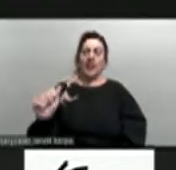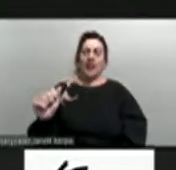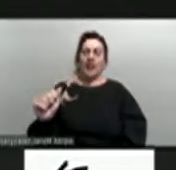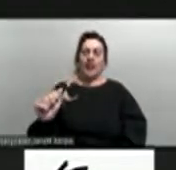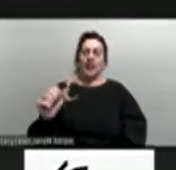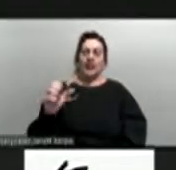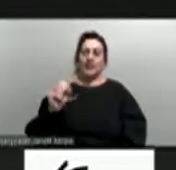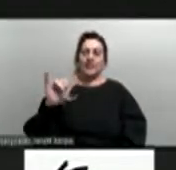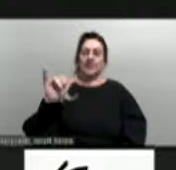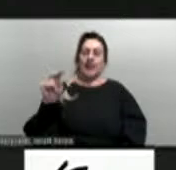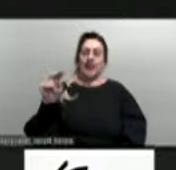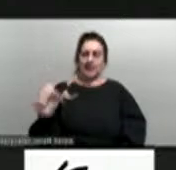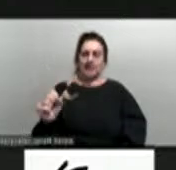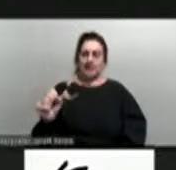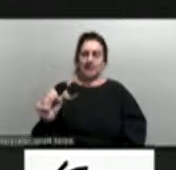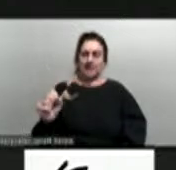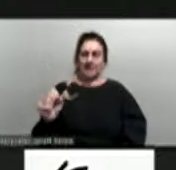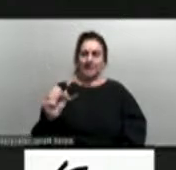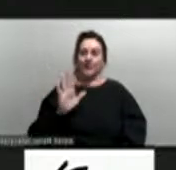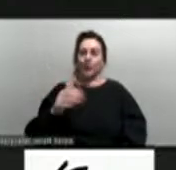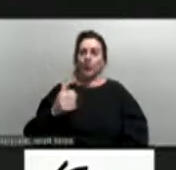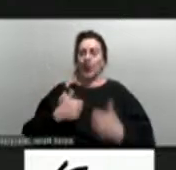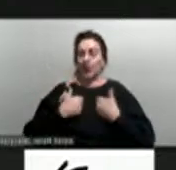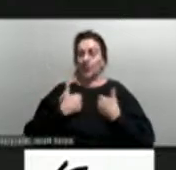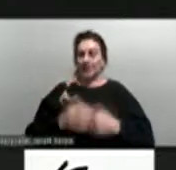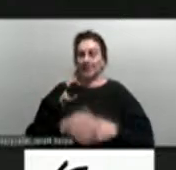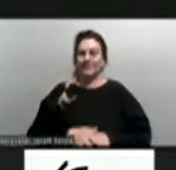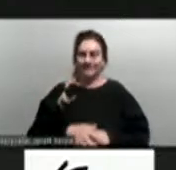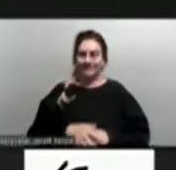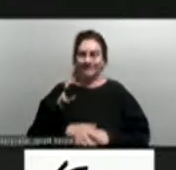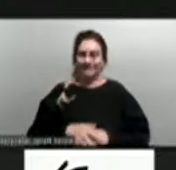please unmute your mic, state your name and address for the record.